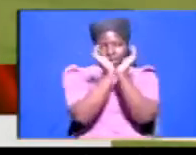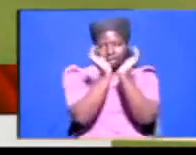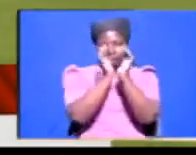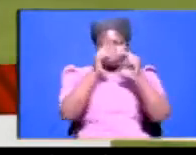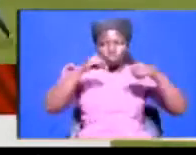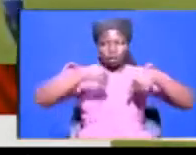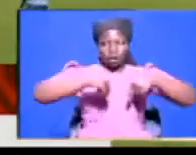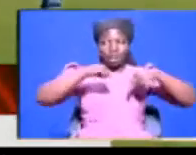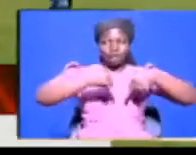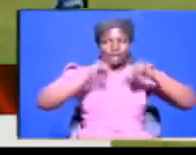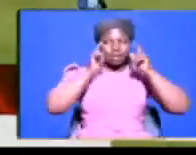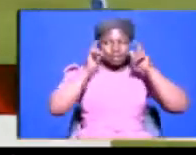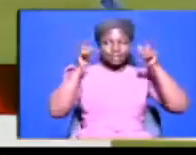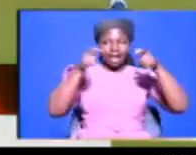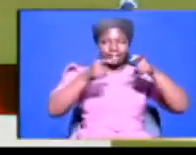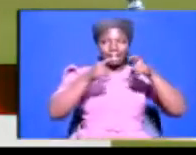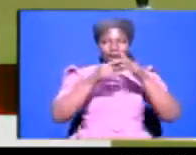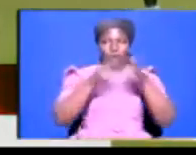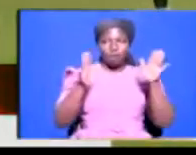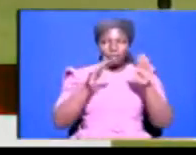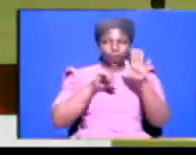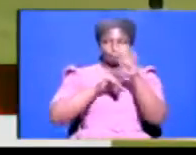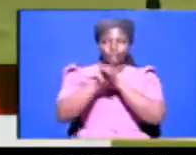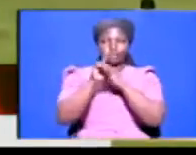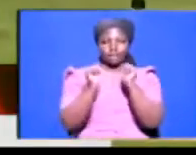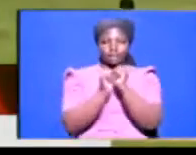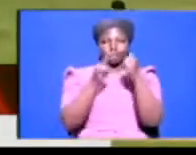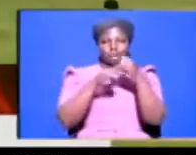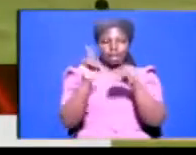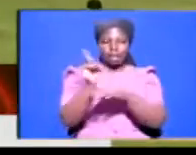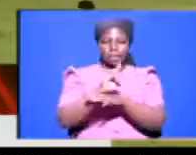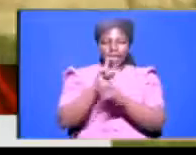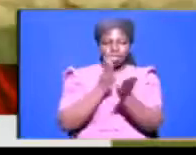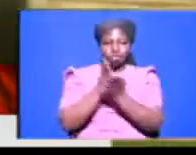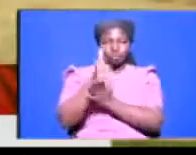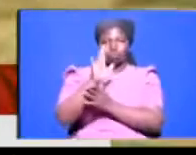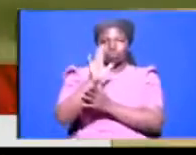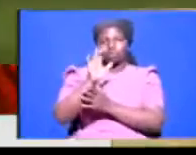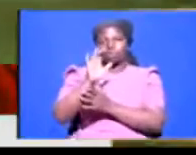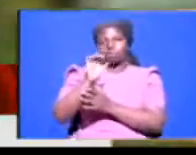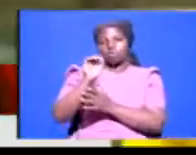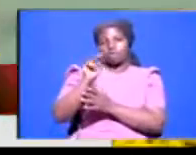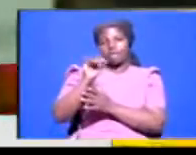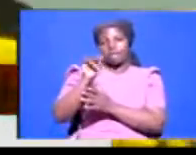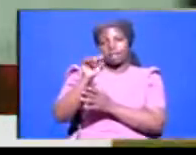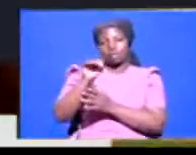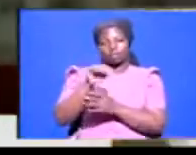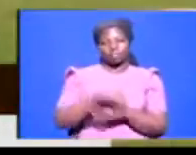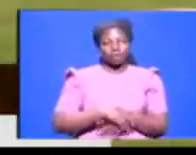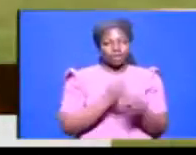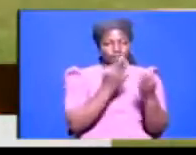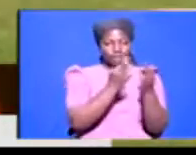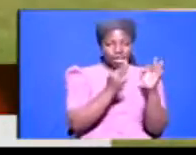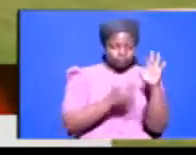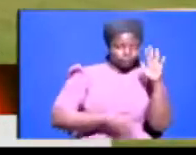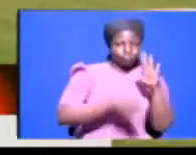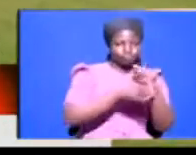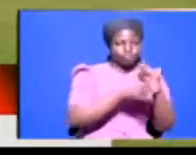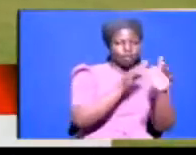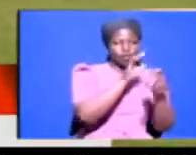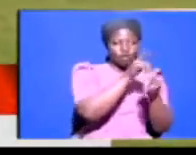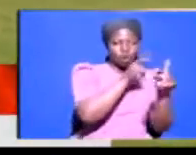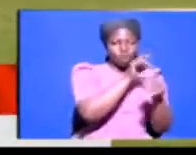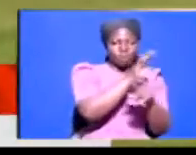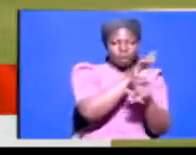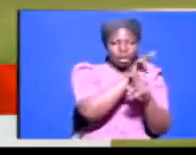Tusker FC opened the score in the 16th minute through Chris Finas Onyango. Brian Marita's free kick delivery found Chris Finas, who controlled the